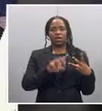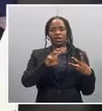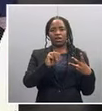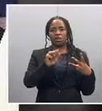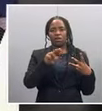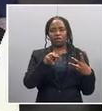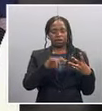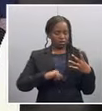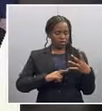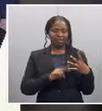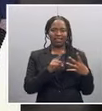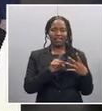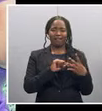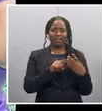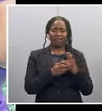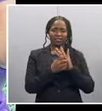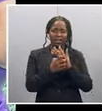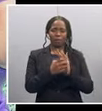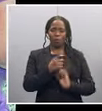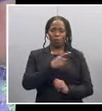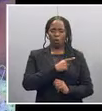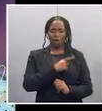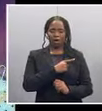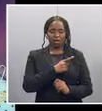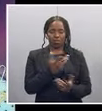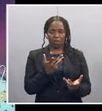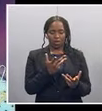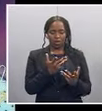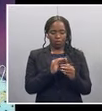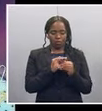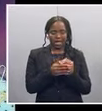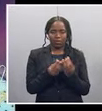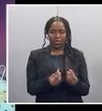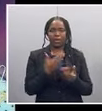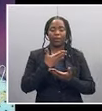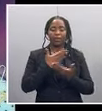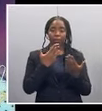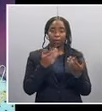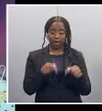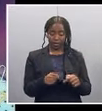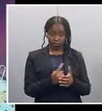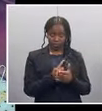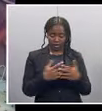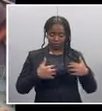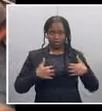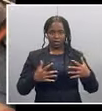Modna Engelbrecht. Horrific examples of how we are failing our children. This with Child Protection Week